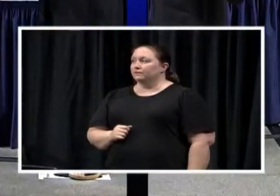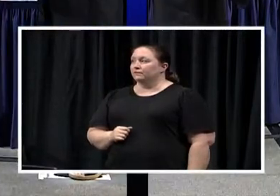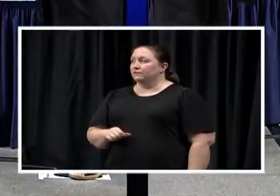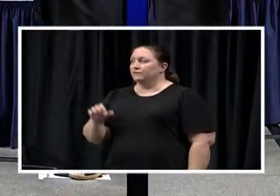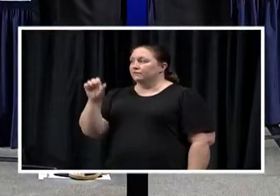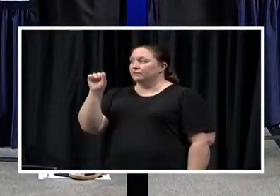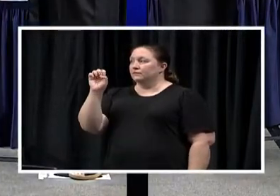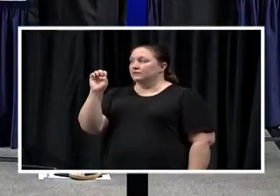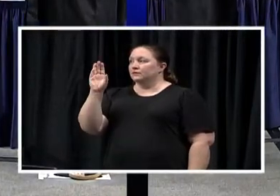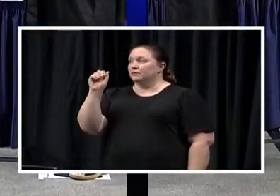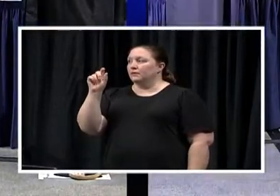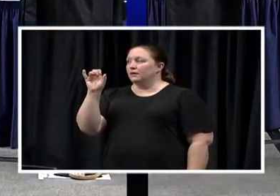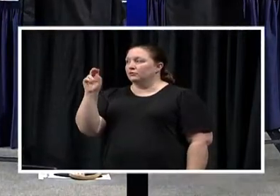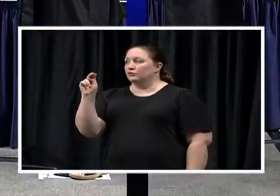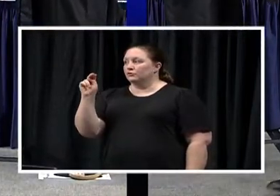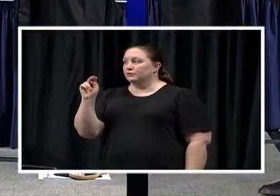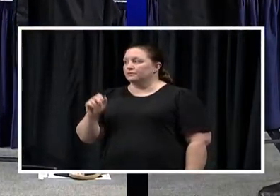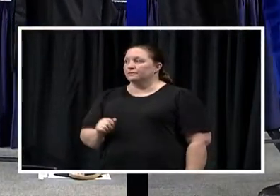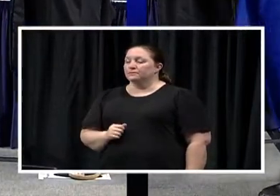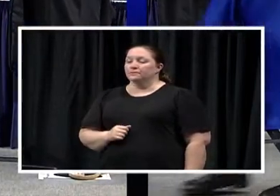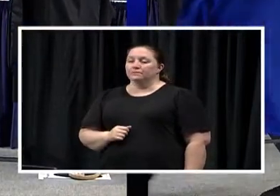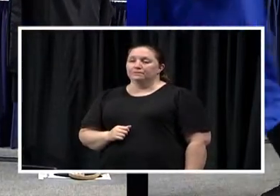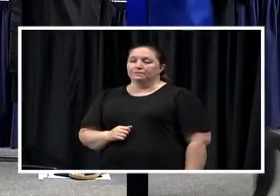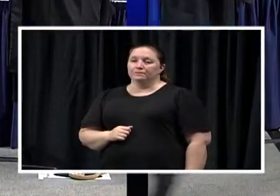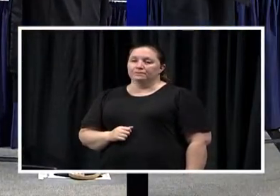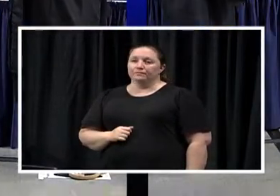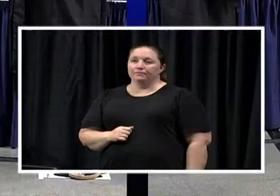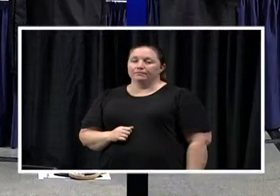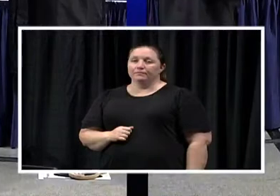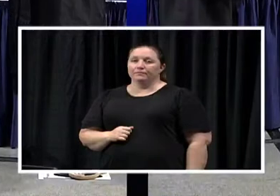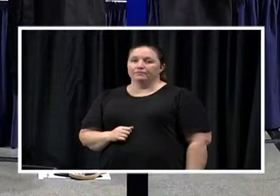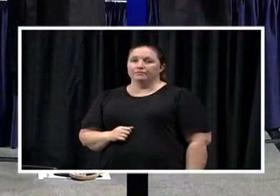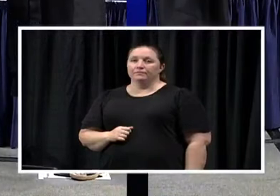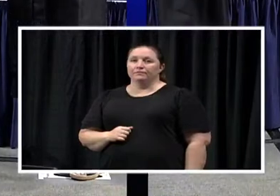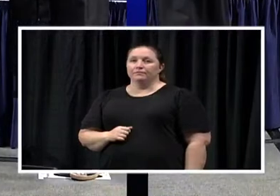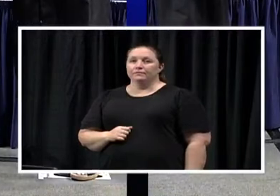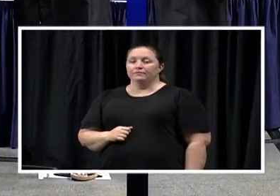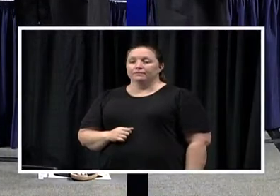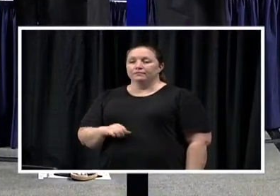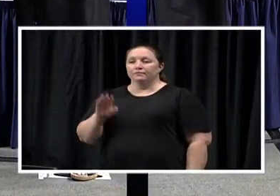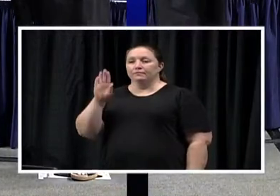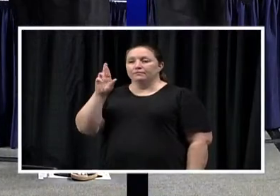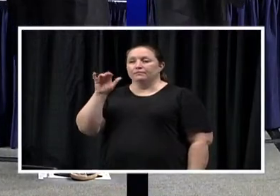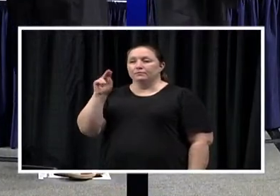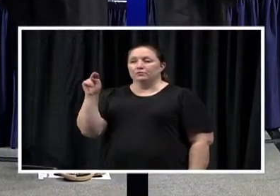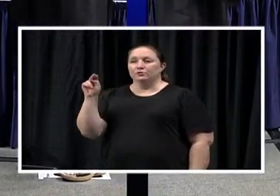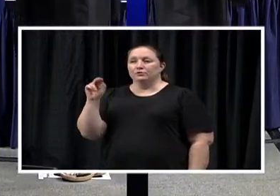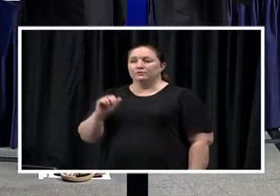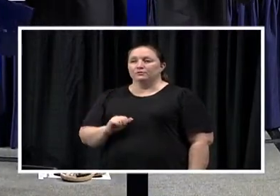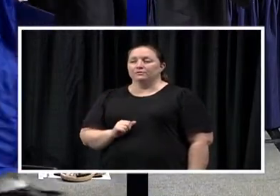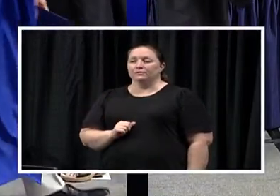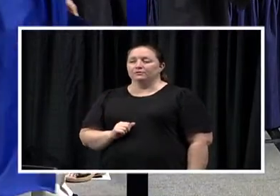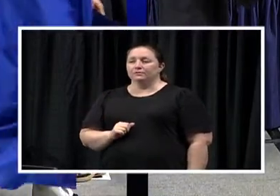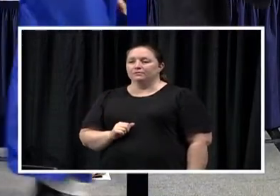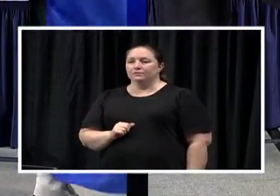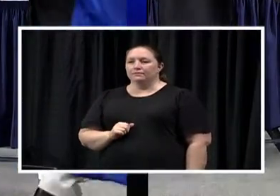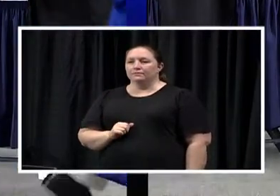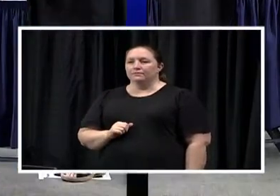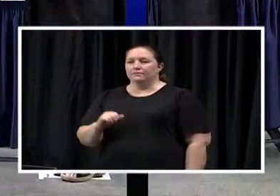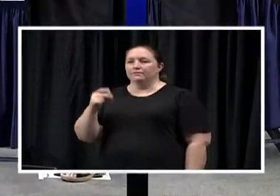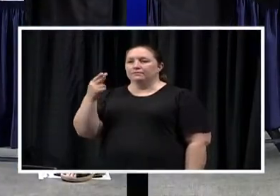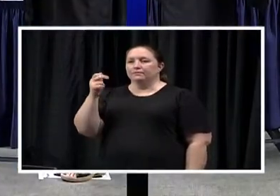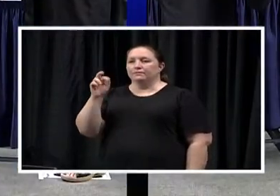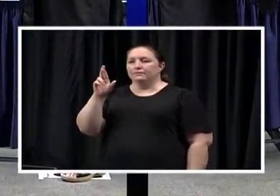Sebastian Amato Ariballo Aigler. Bryn Morgan Armstrong.